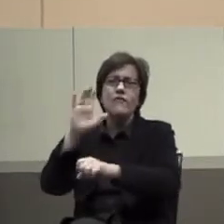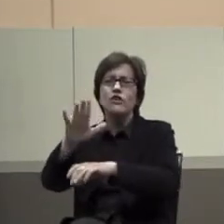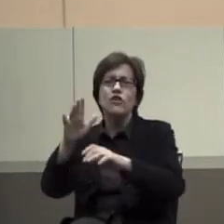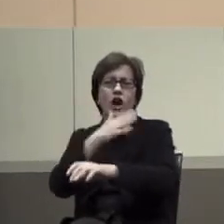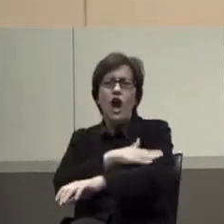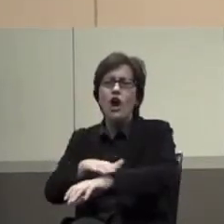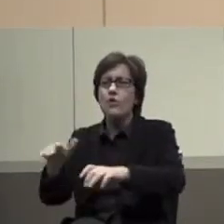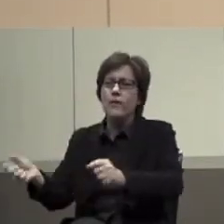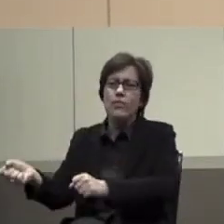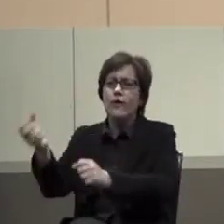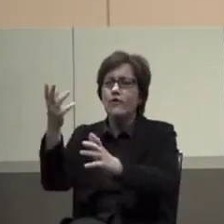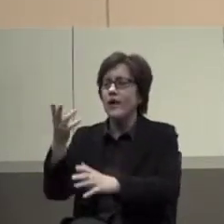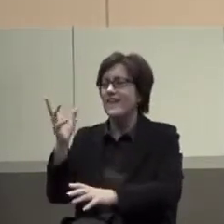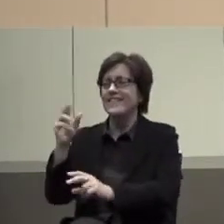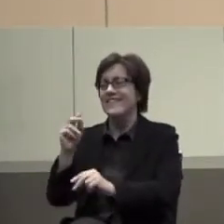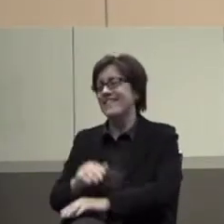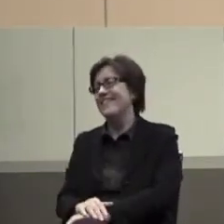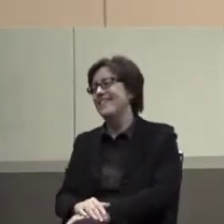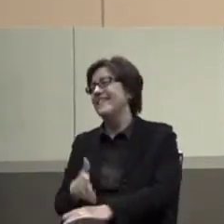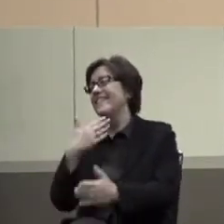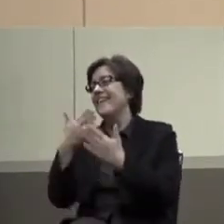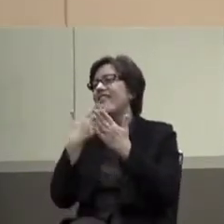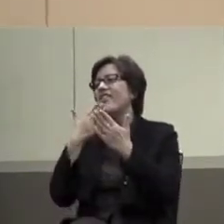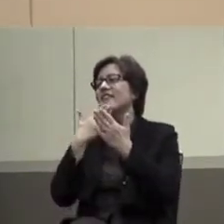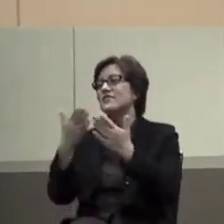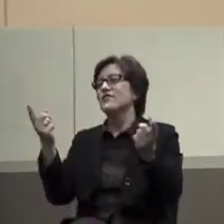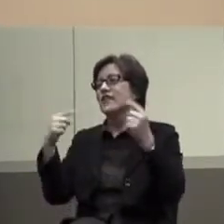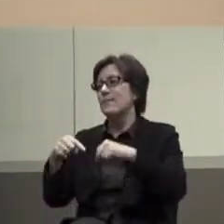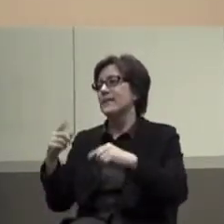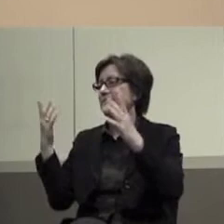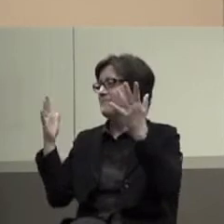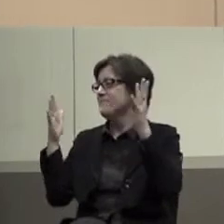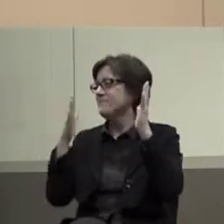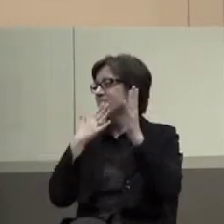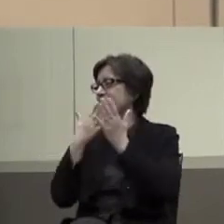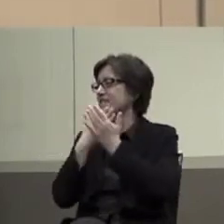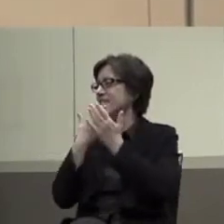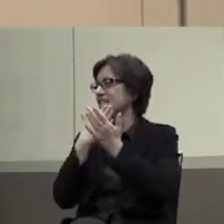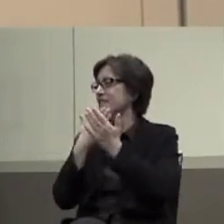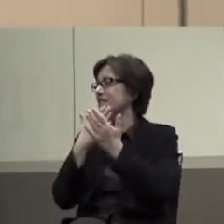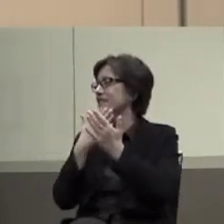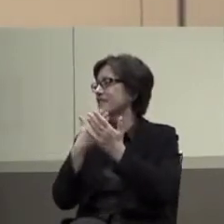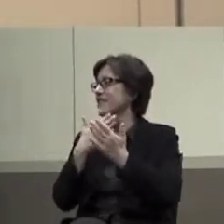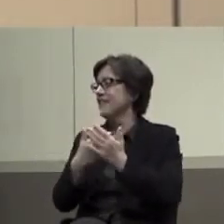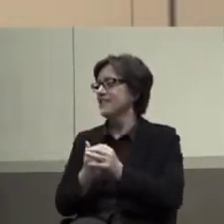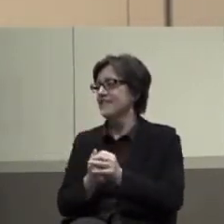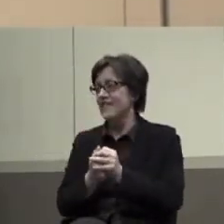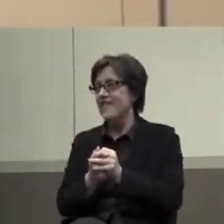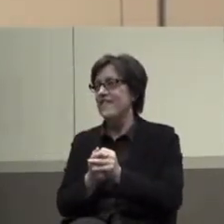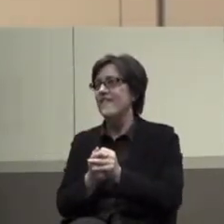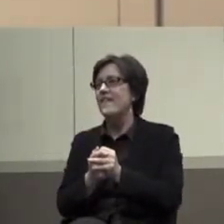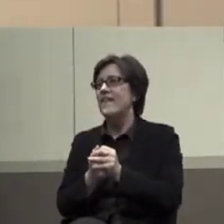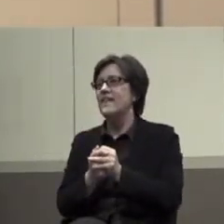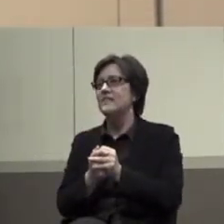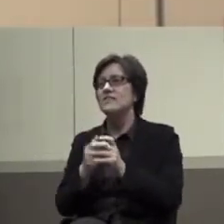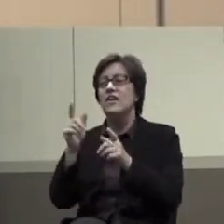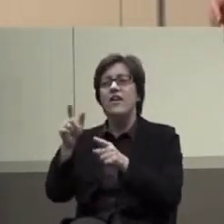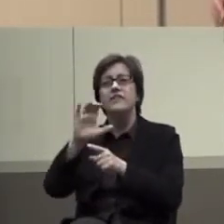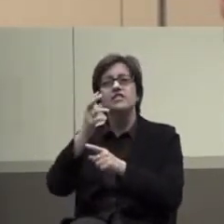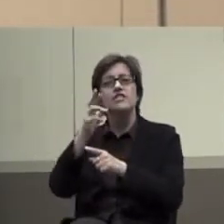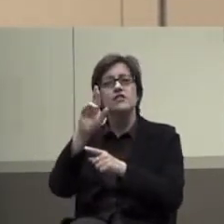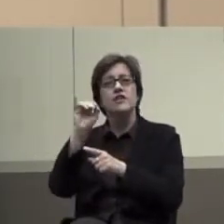get a response, right? You'll ultimately get one, yeah. So please feel free to get a hold of me. Any